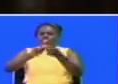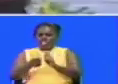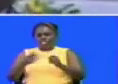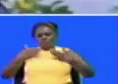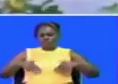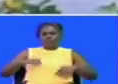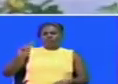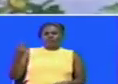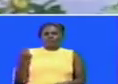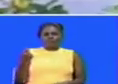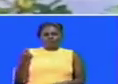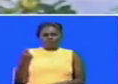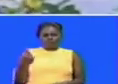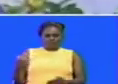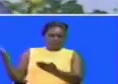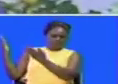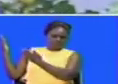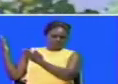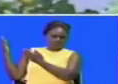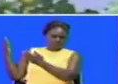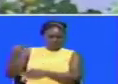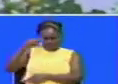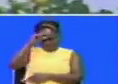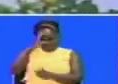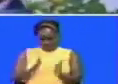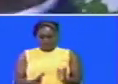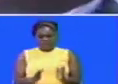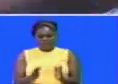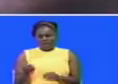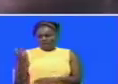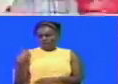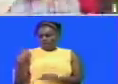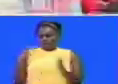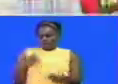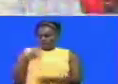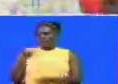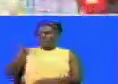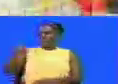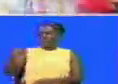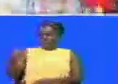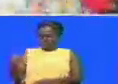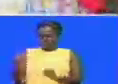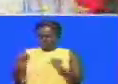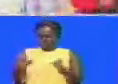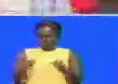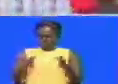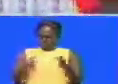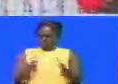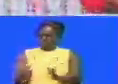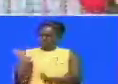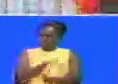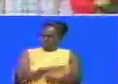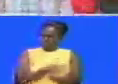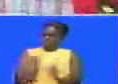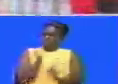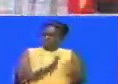of Kenya. Dr. Walter Ongeti, a governance and strategy consultant, says Jubilee might be forced to go back to the drawing